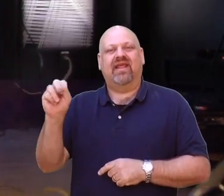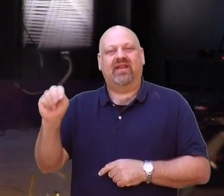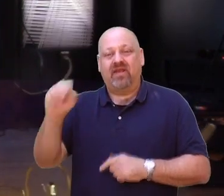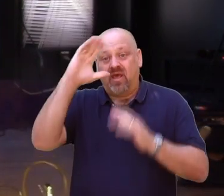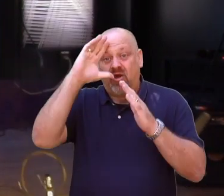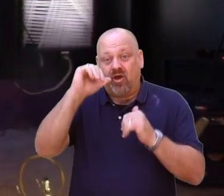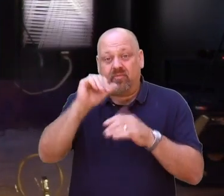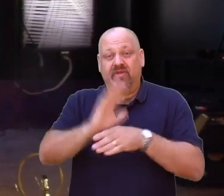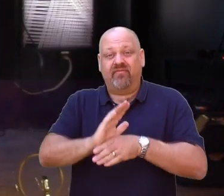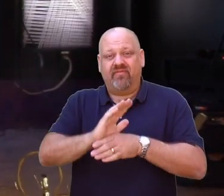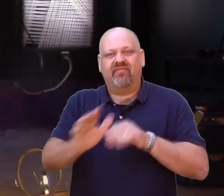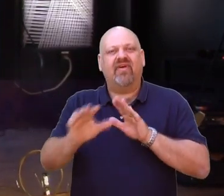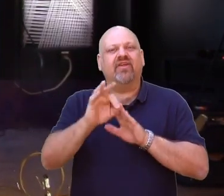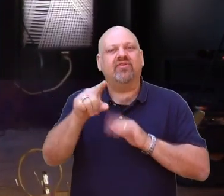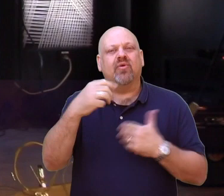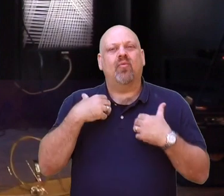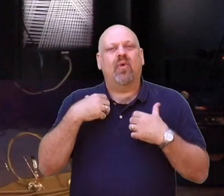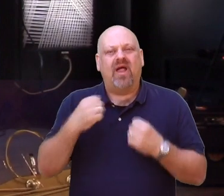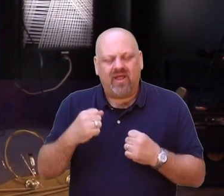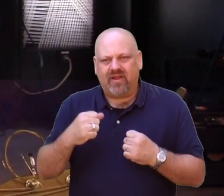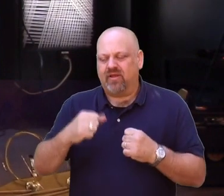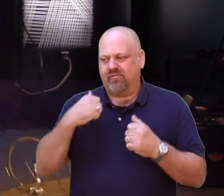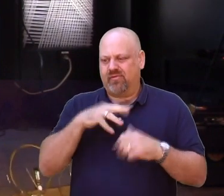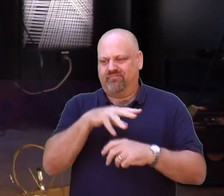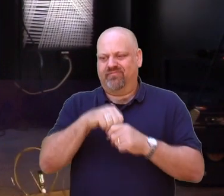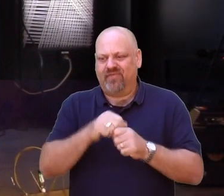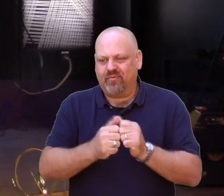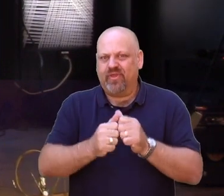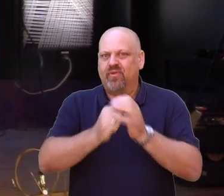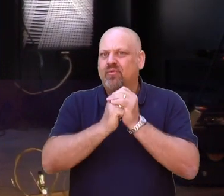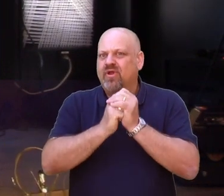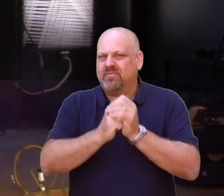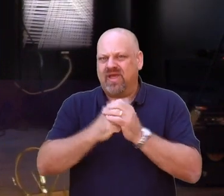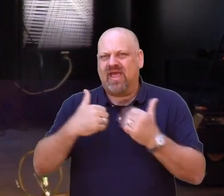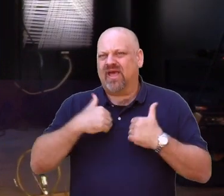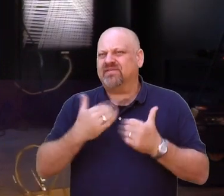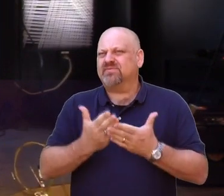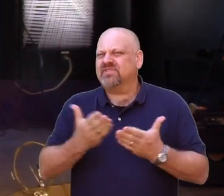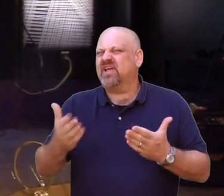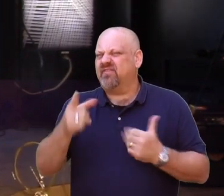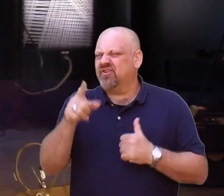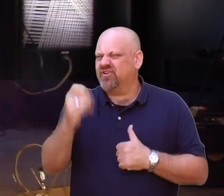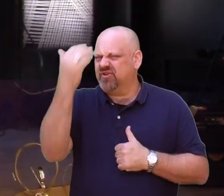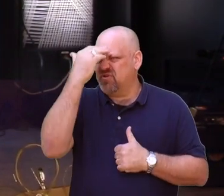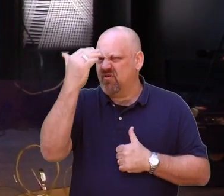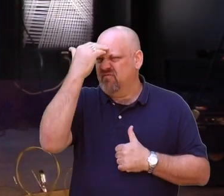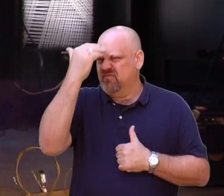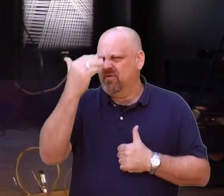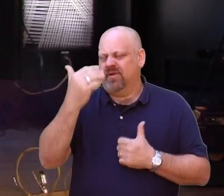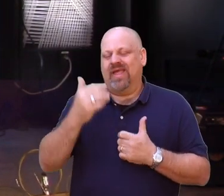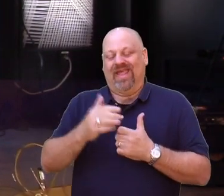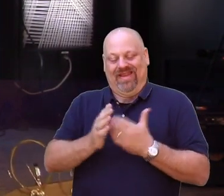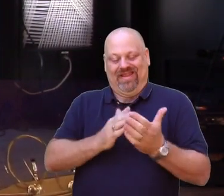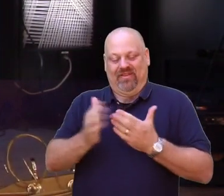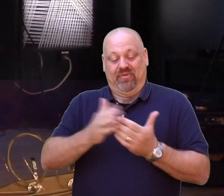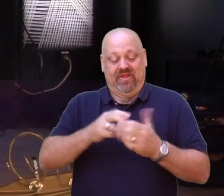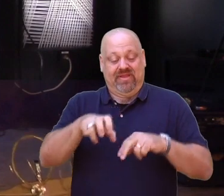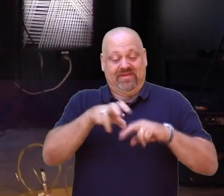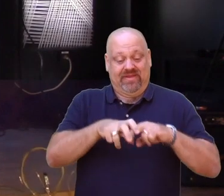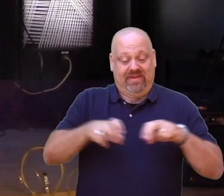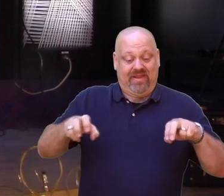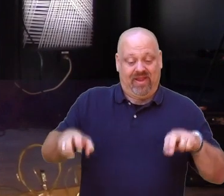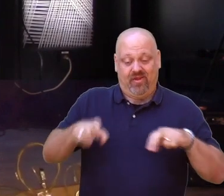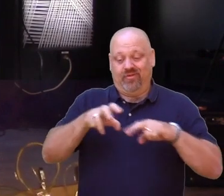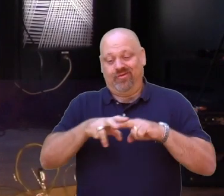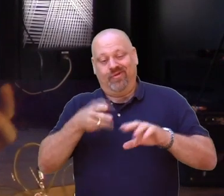well. And we're just going to go ahead and get into some worship. We got some stuff that you should know that you should be familiar with. And either way, whether you're sitting